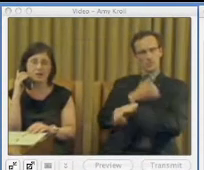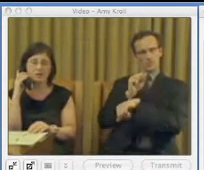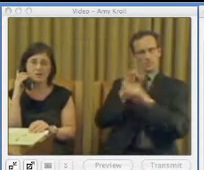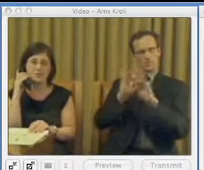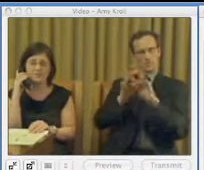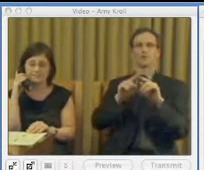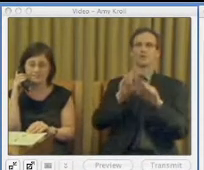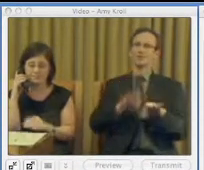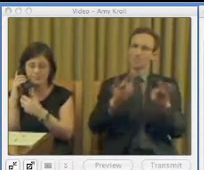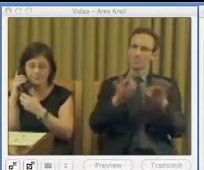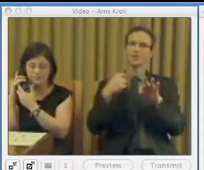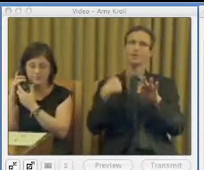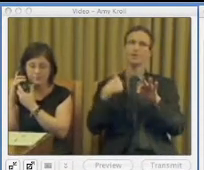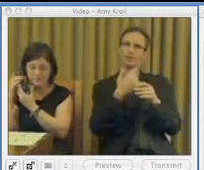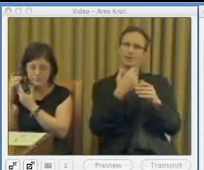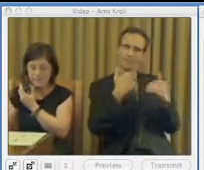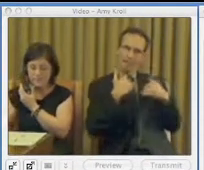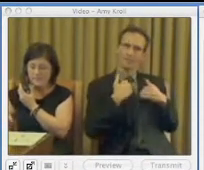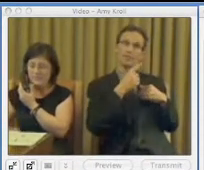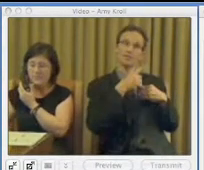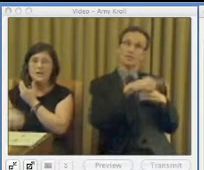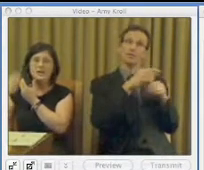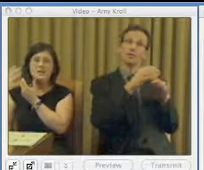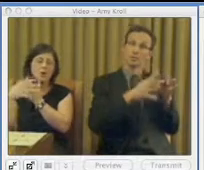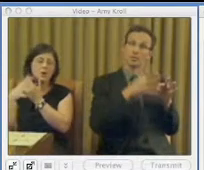hand in hand with practice searchers.